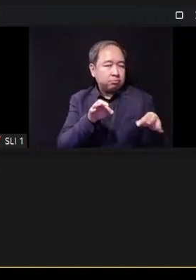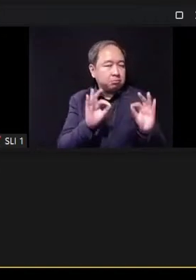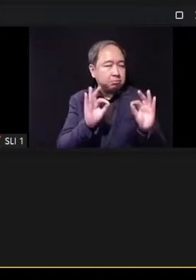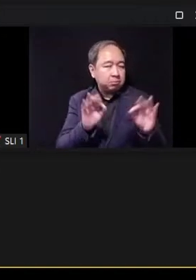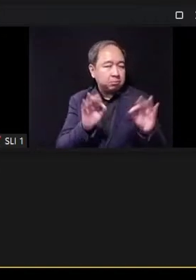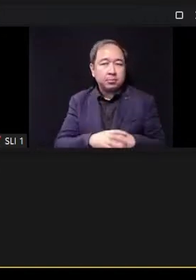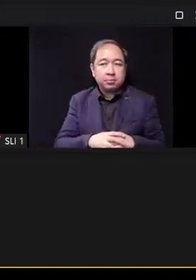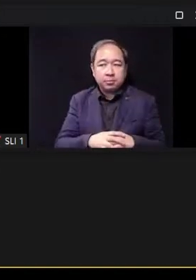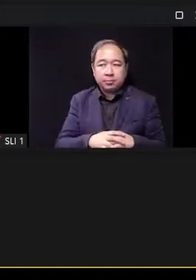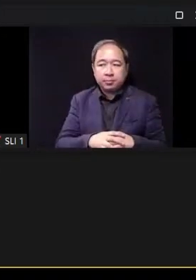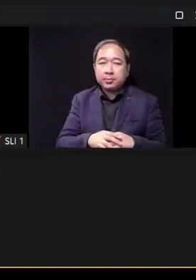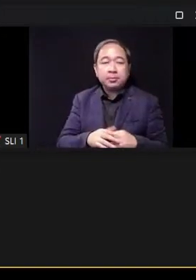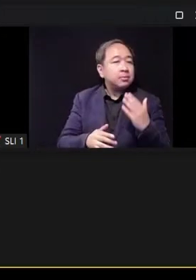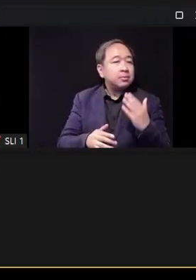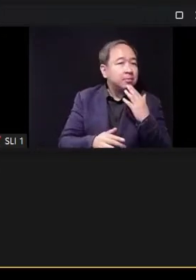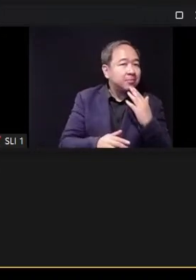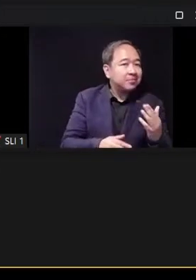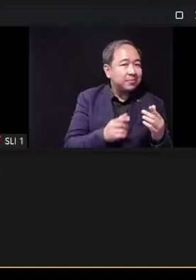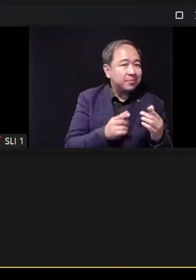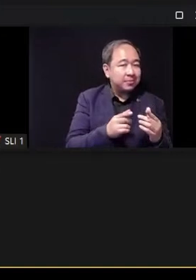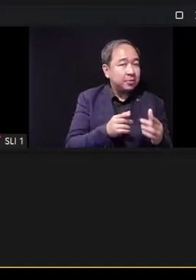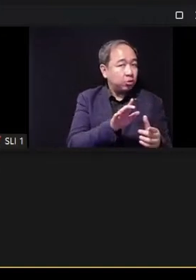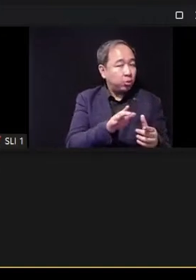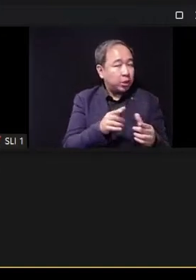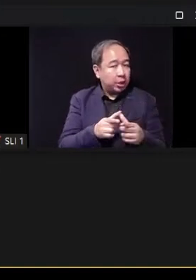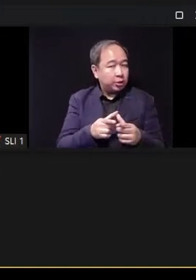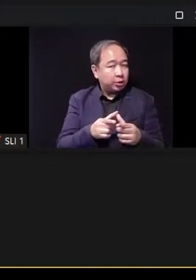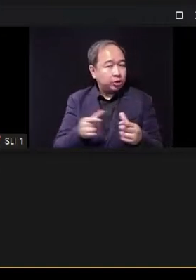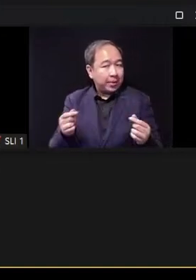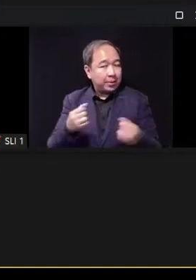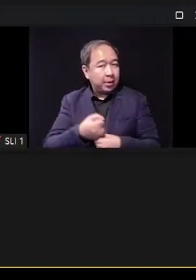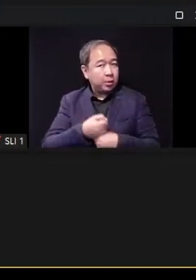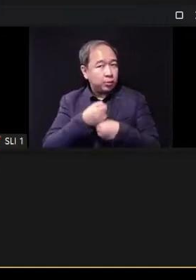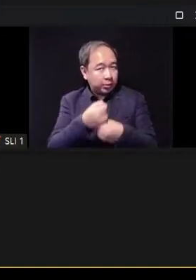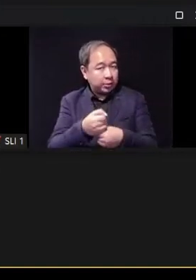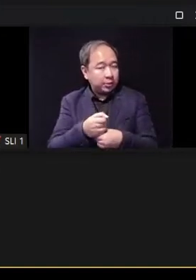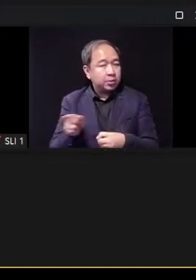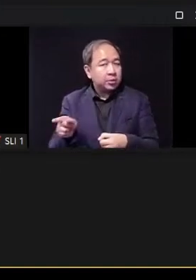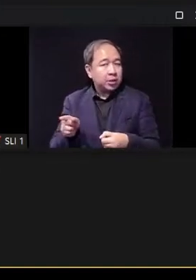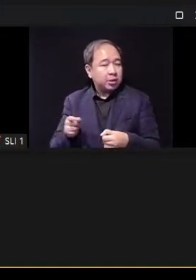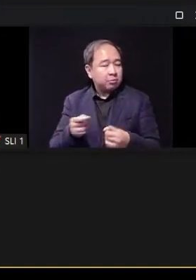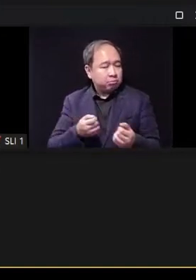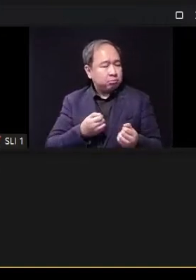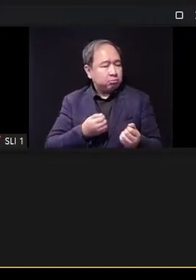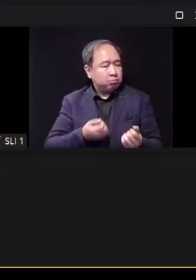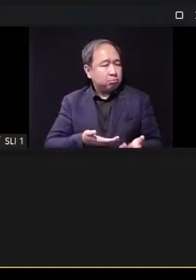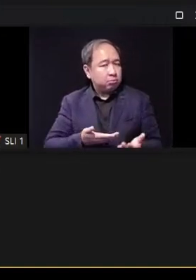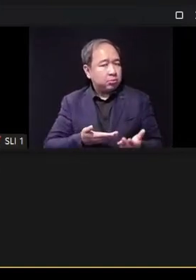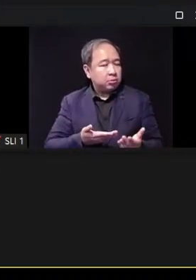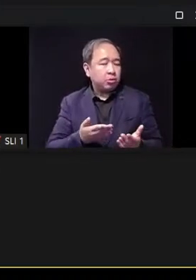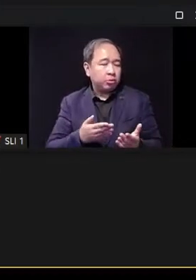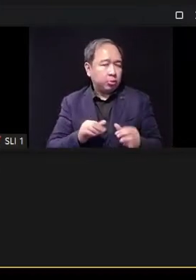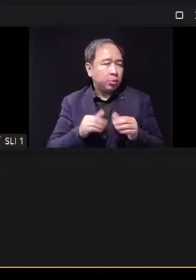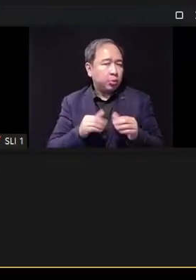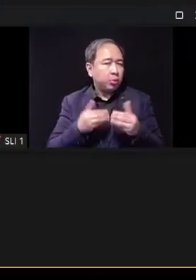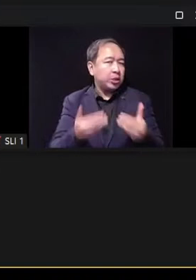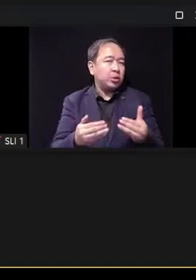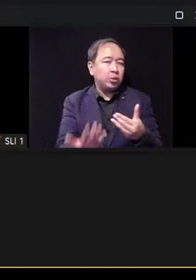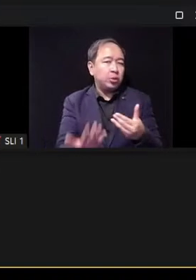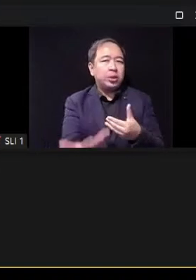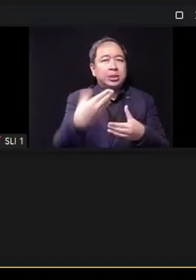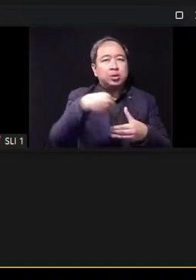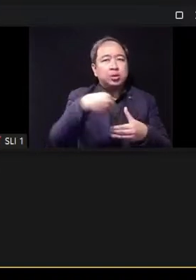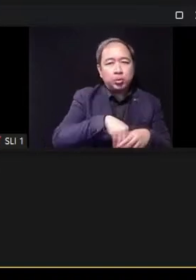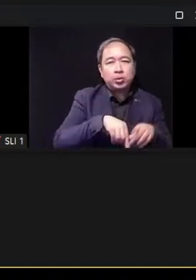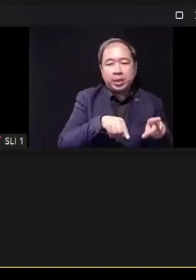from Japan, stating their intent to continue to include their suggestion of the phrase